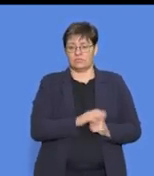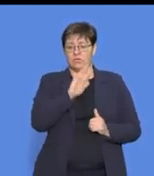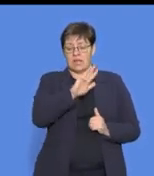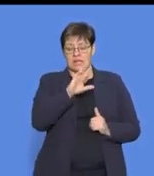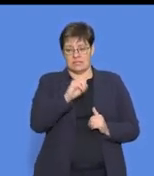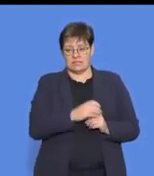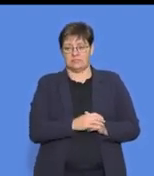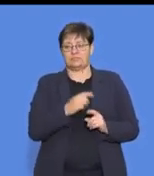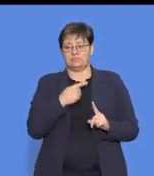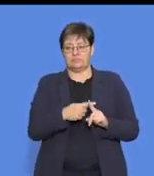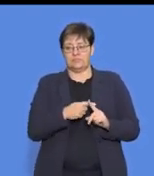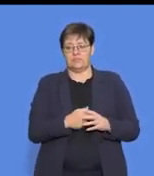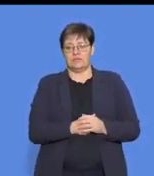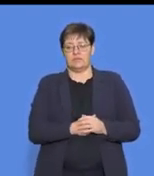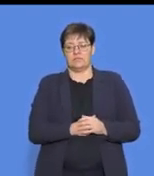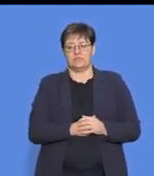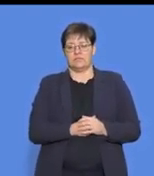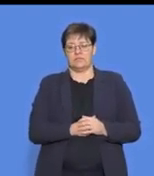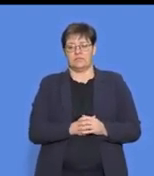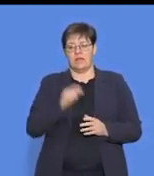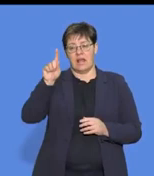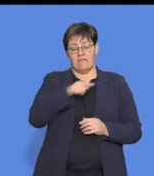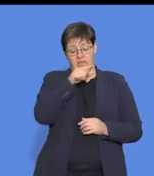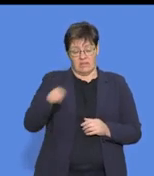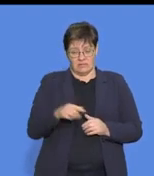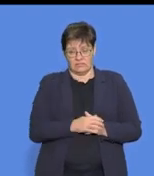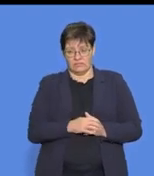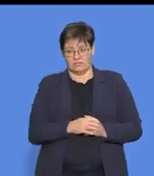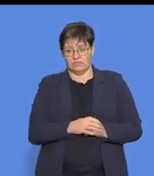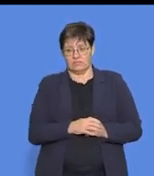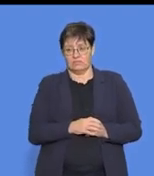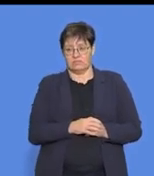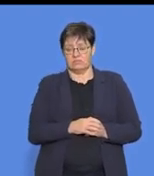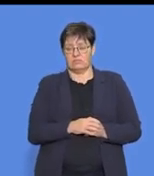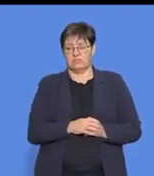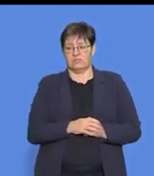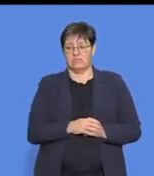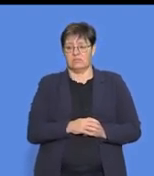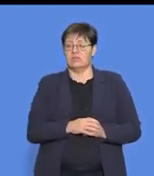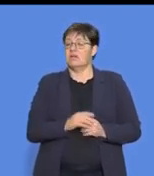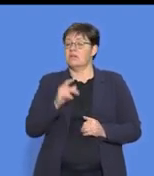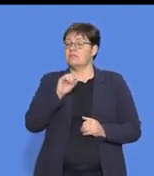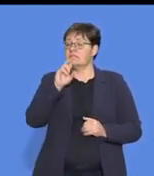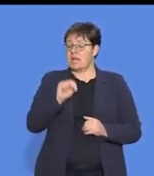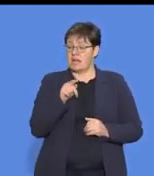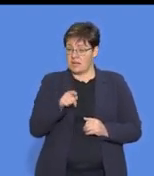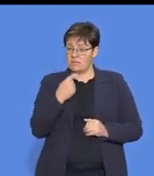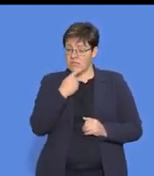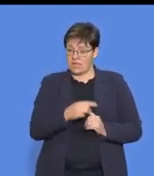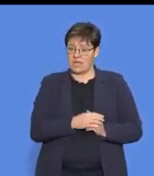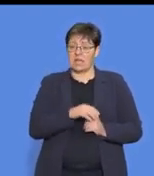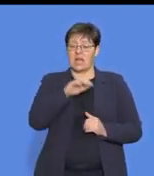So it's 90 plus alpha. So again, in our sine rule, we're going to